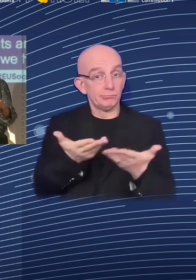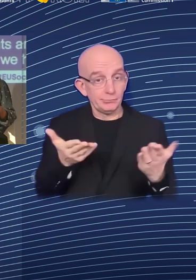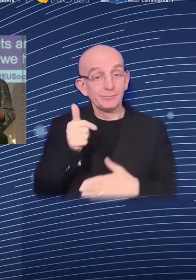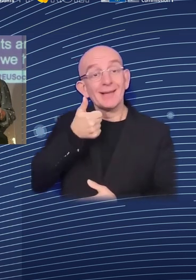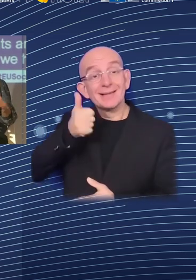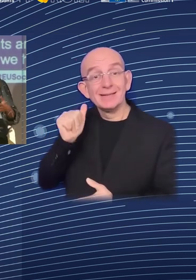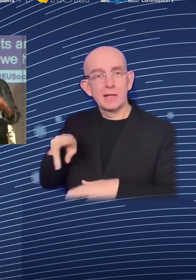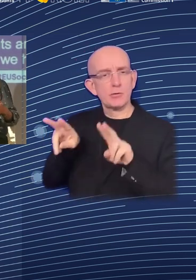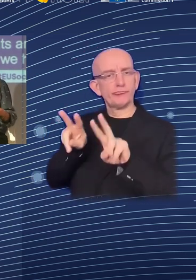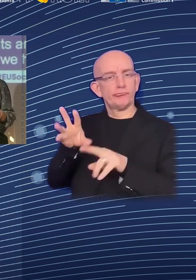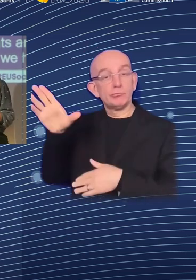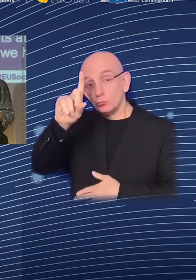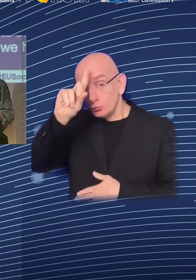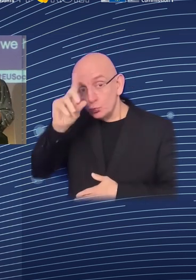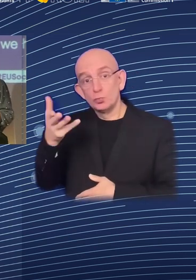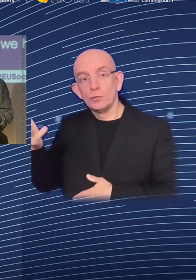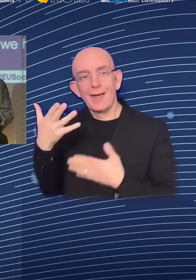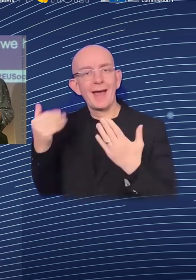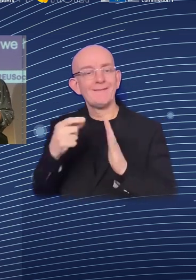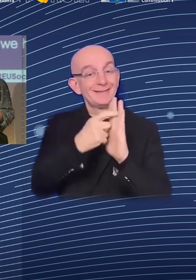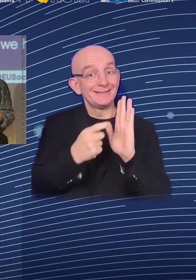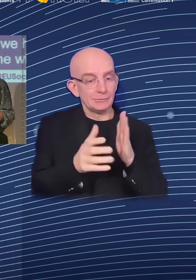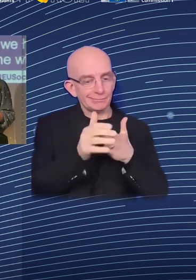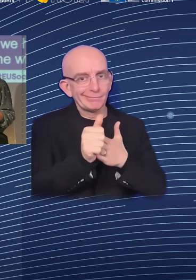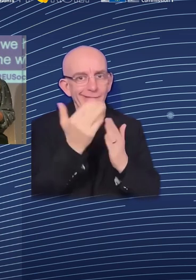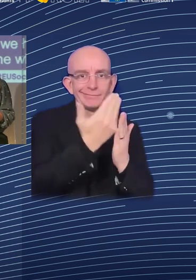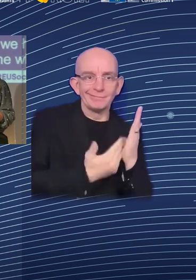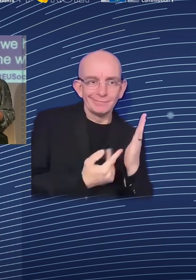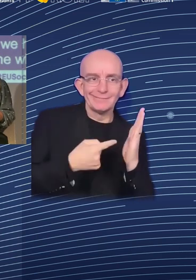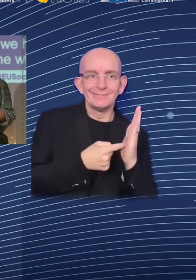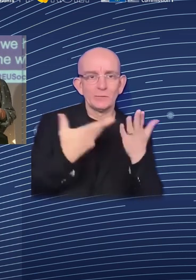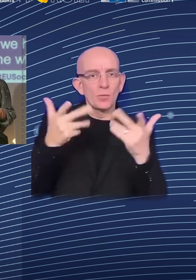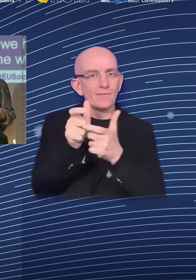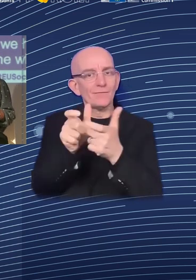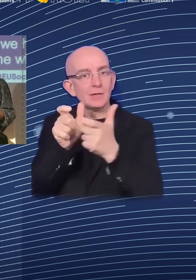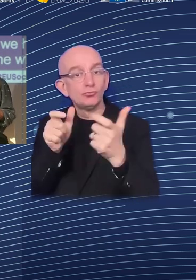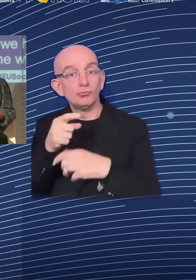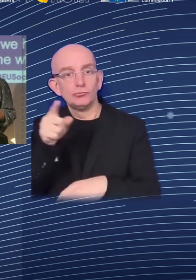factory, someone who can help colleagues to use technologies. So in Slovakia now